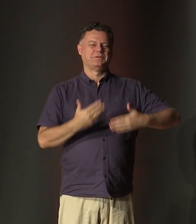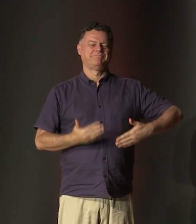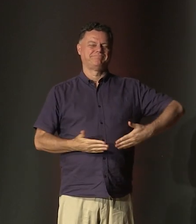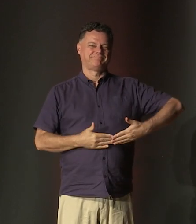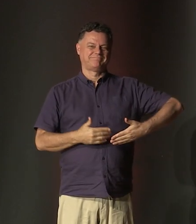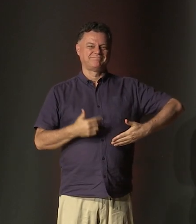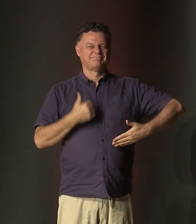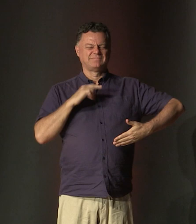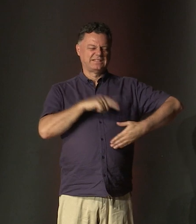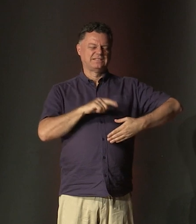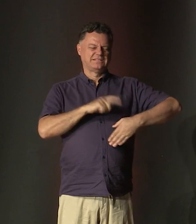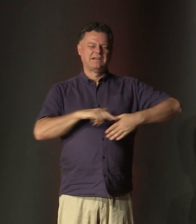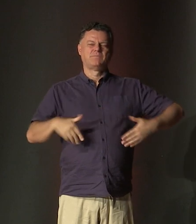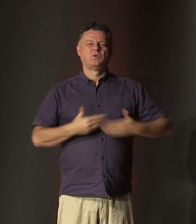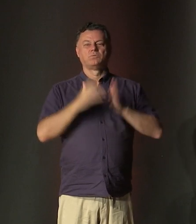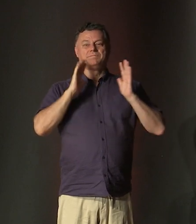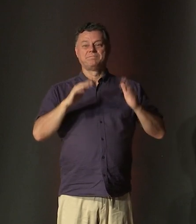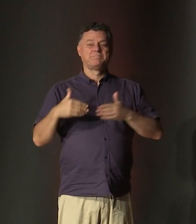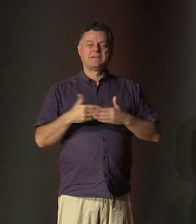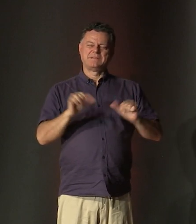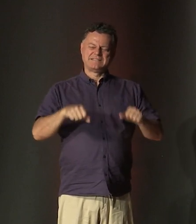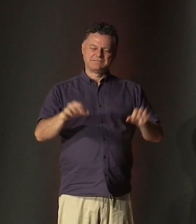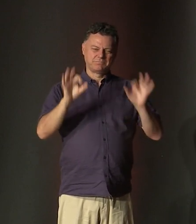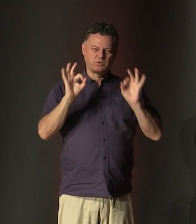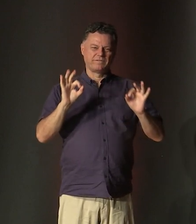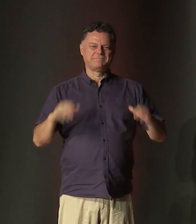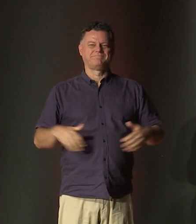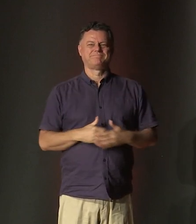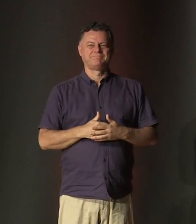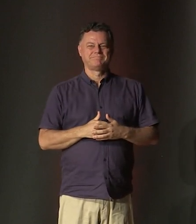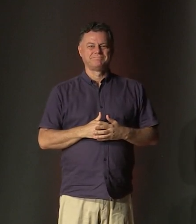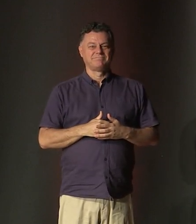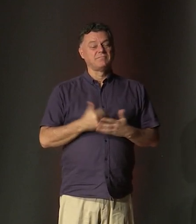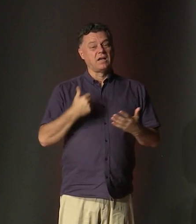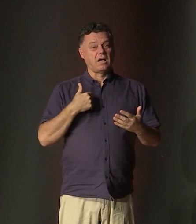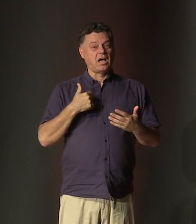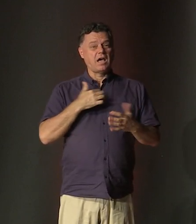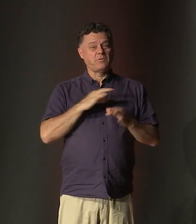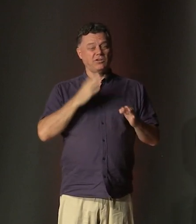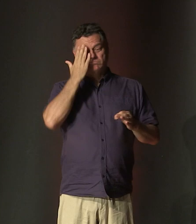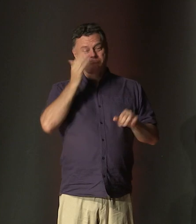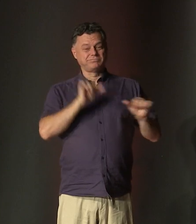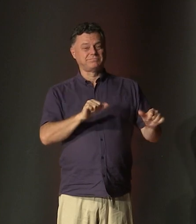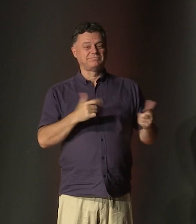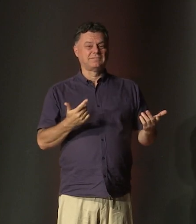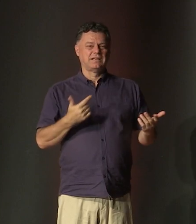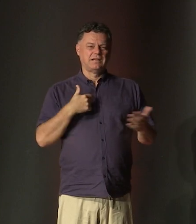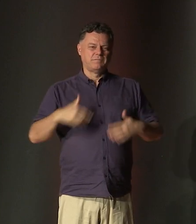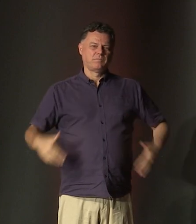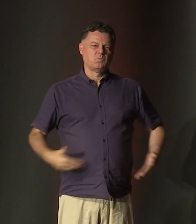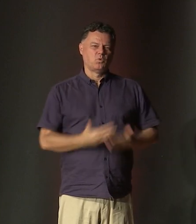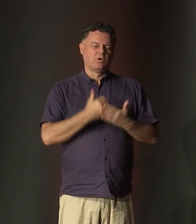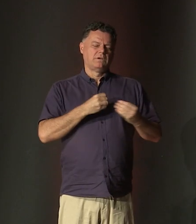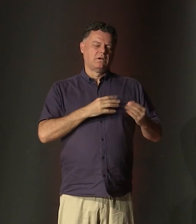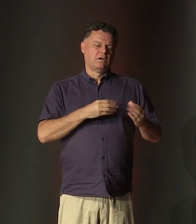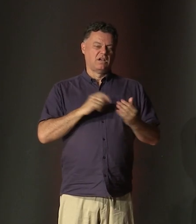And it was wonderful. She was the perfect little baby, quite objectively. I wrote her a song that